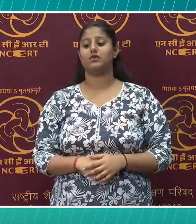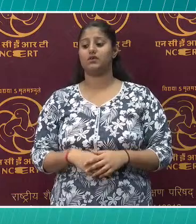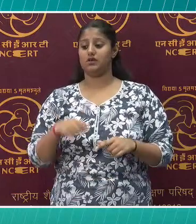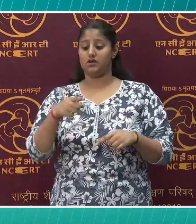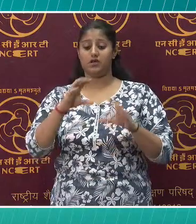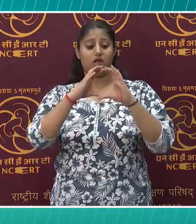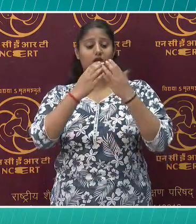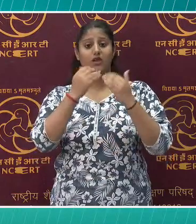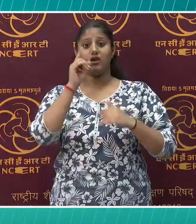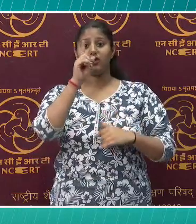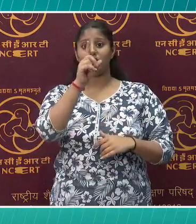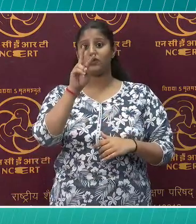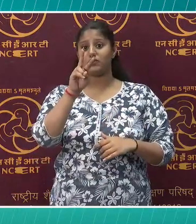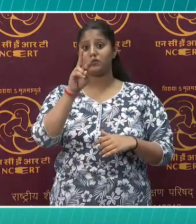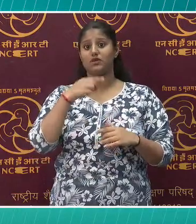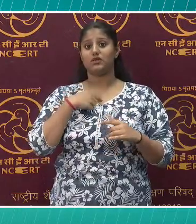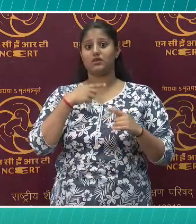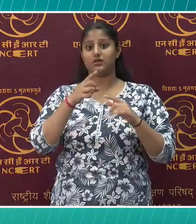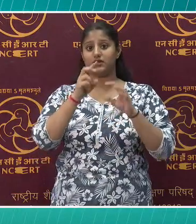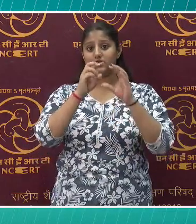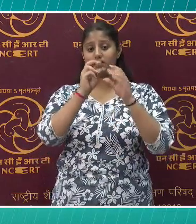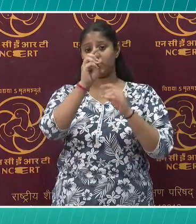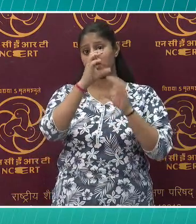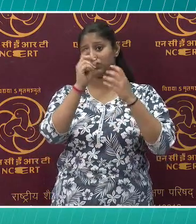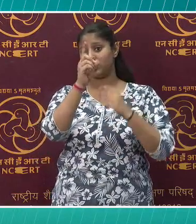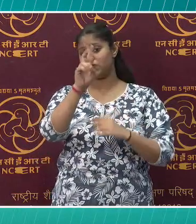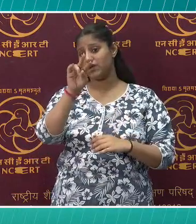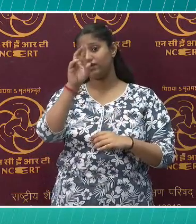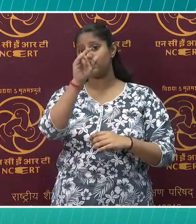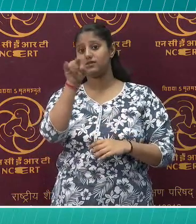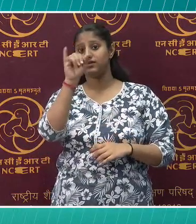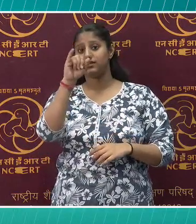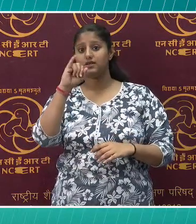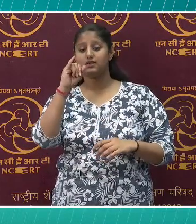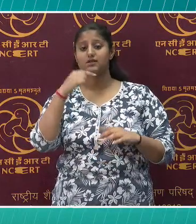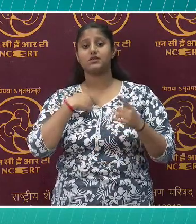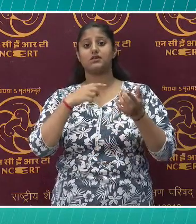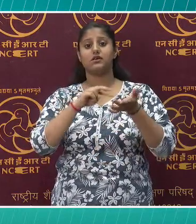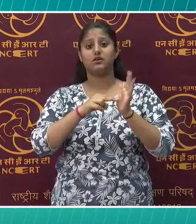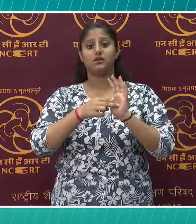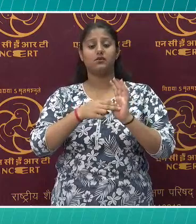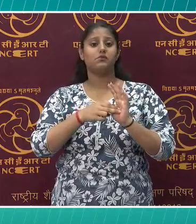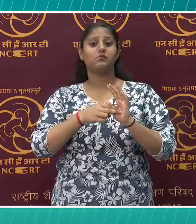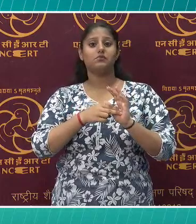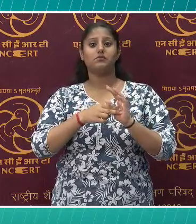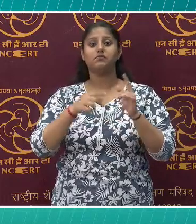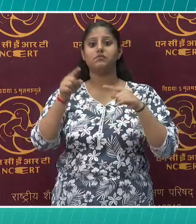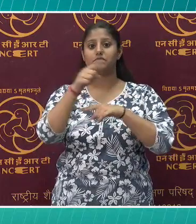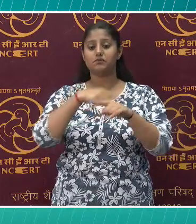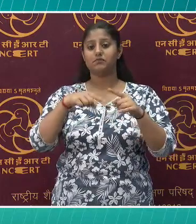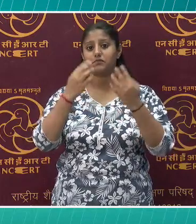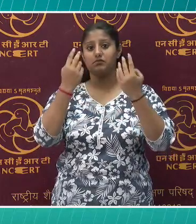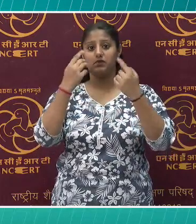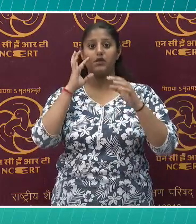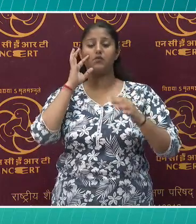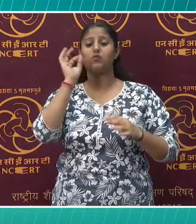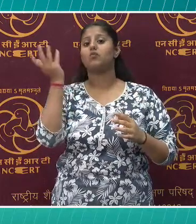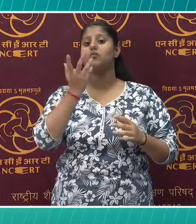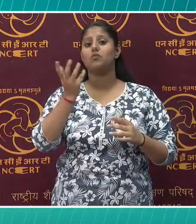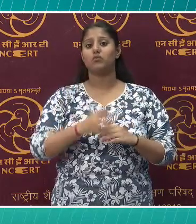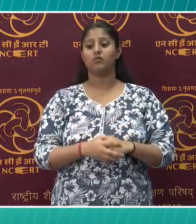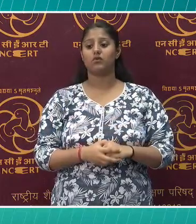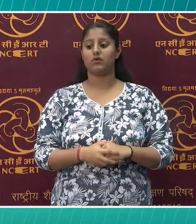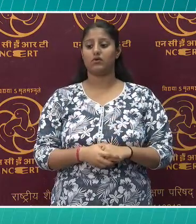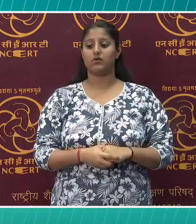which makes it an amazing move to integrate arts into pedagogy, which was only talked about till now. Yeah. But now it will be